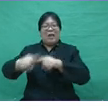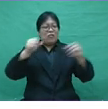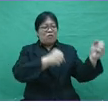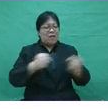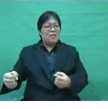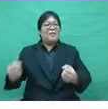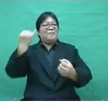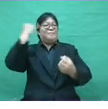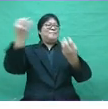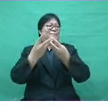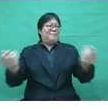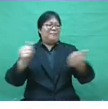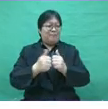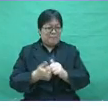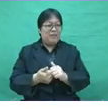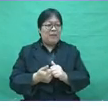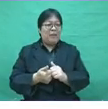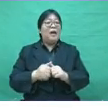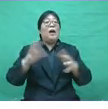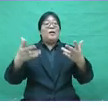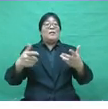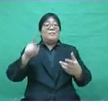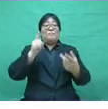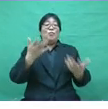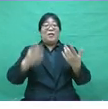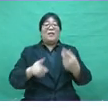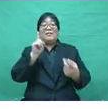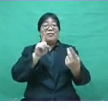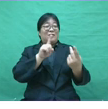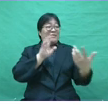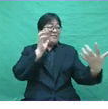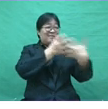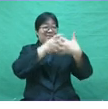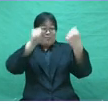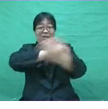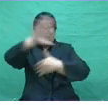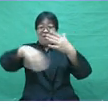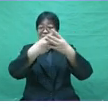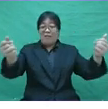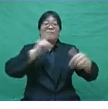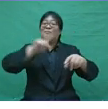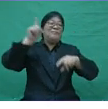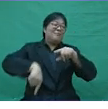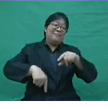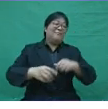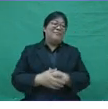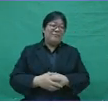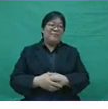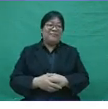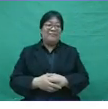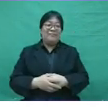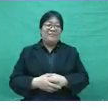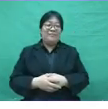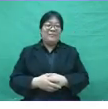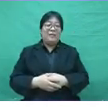as one-size-fits-all approach may be less relevant in addressing the digital platform economy target group.